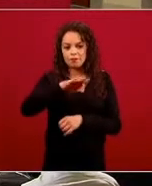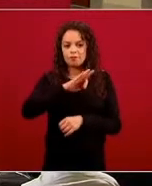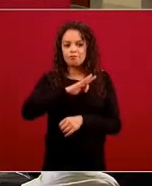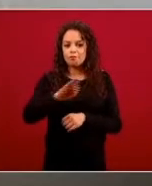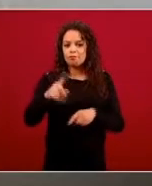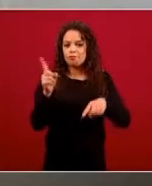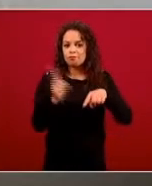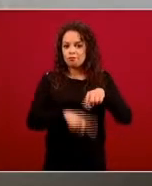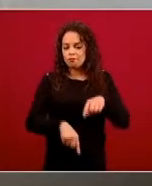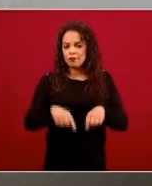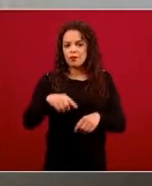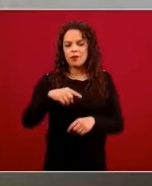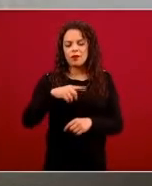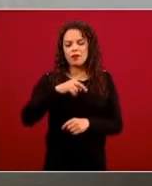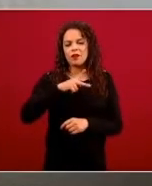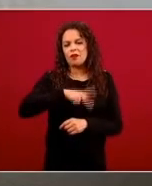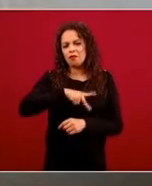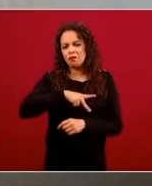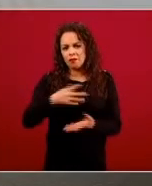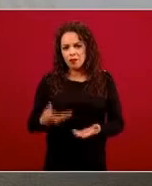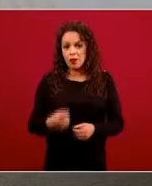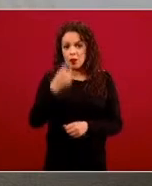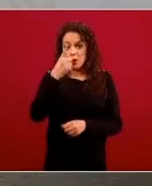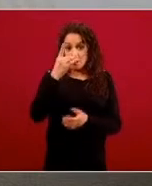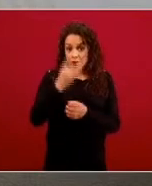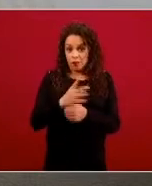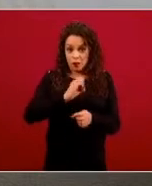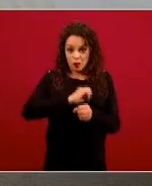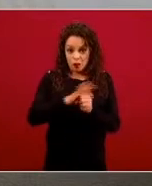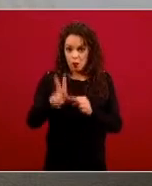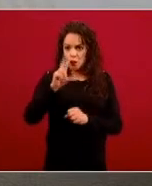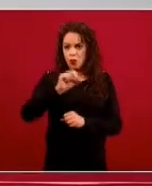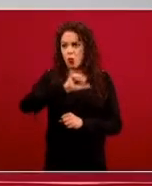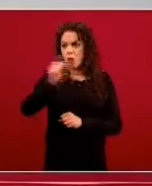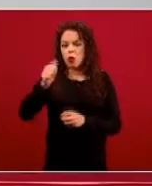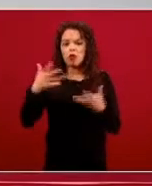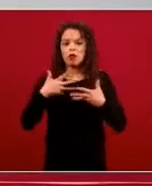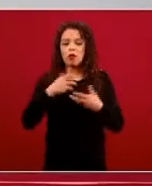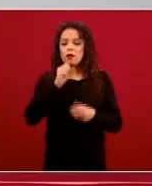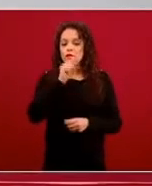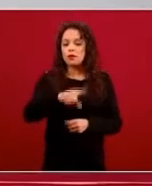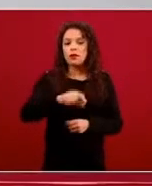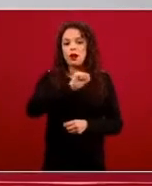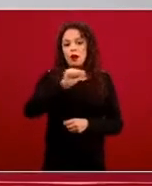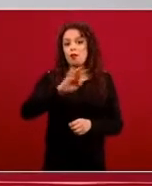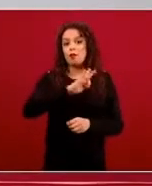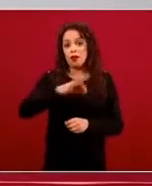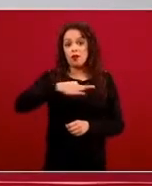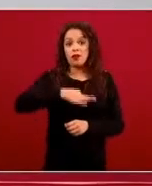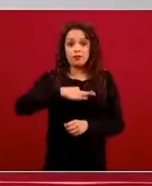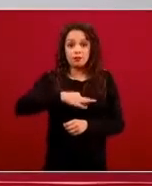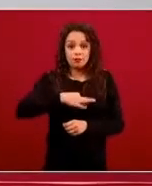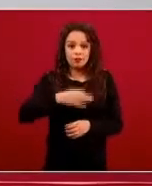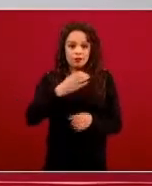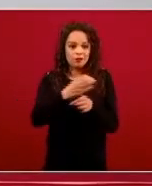4%, 6% solution, more or less. This is more than enough to act as a